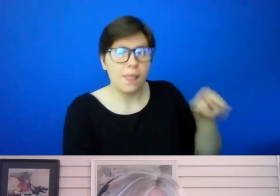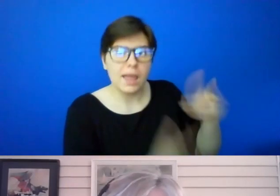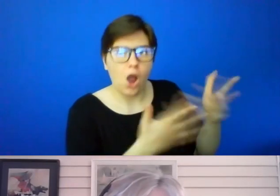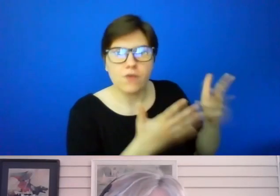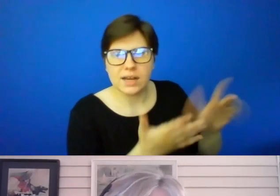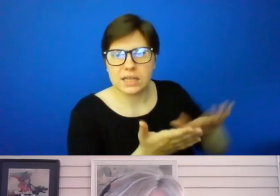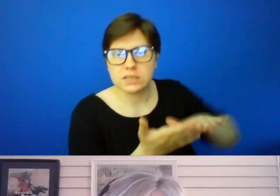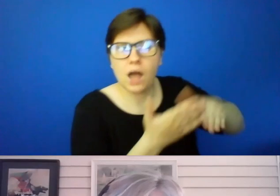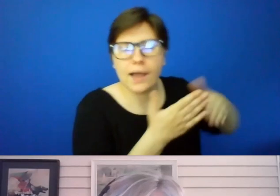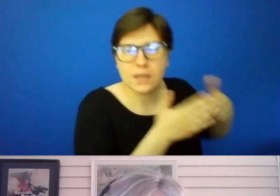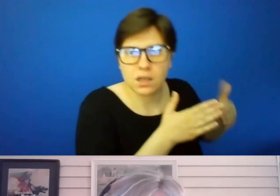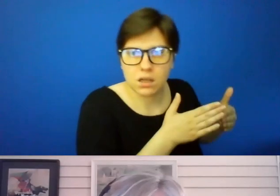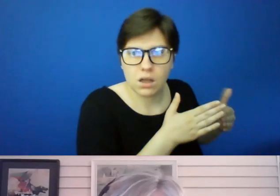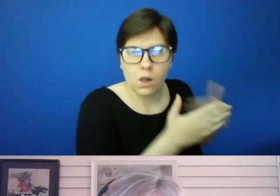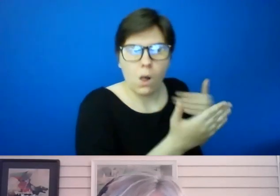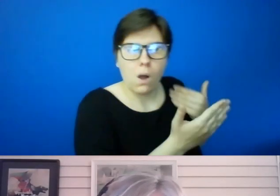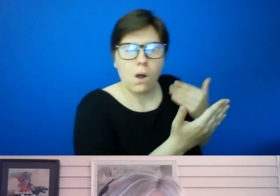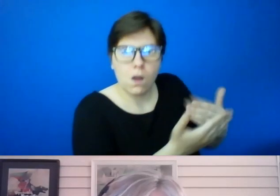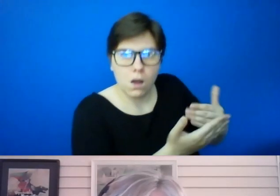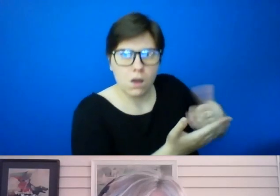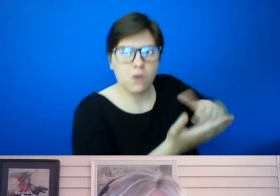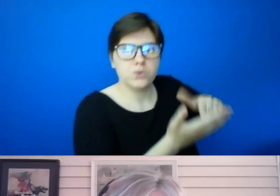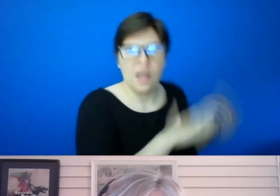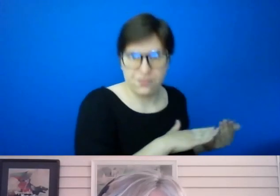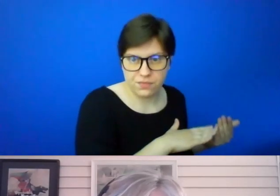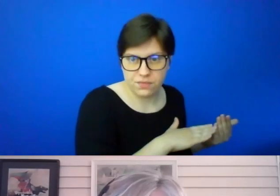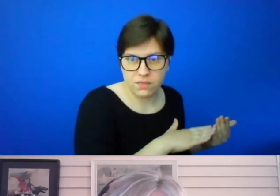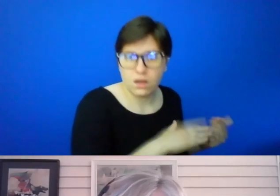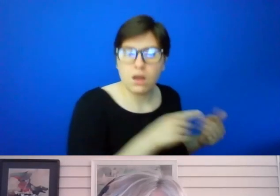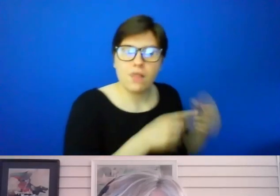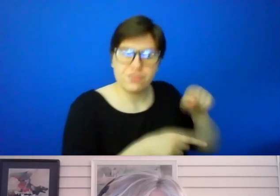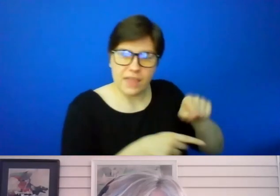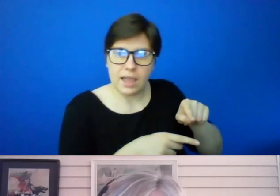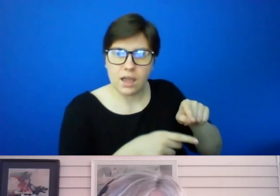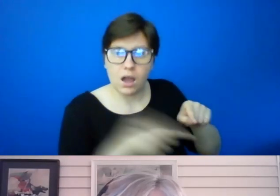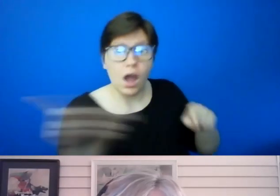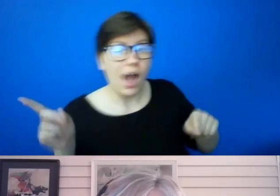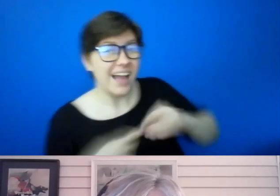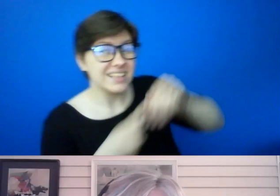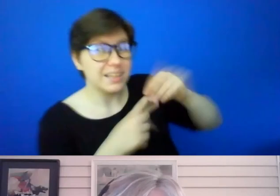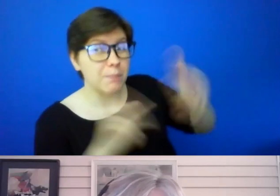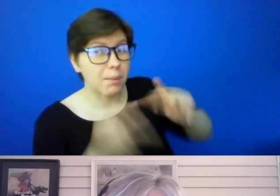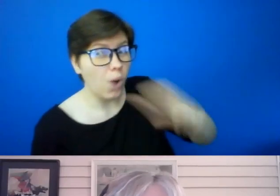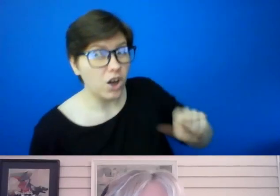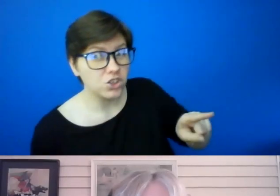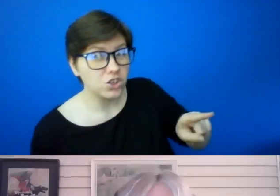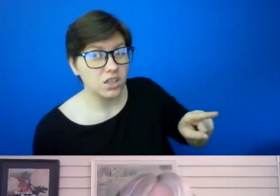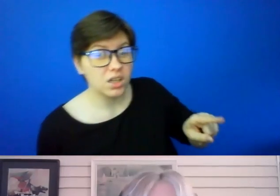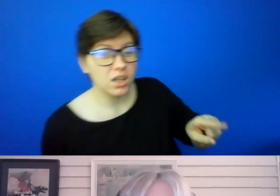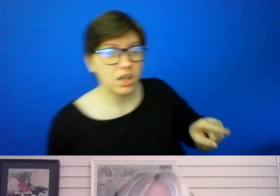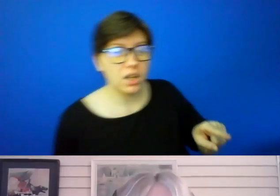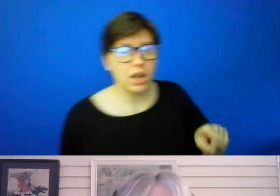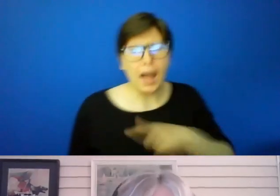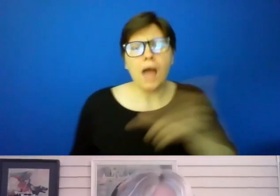dying. They were actually pretty close to death. And they made a conscious deliberate. Except for those people who aren't. Let's